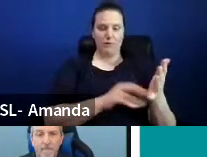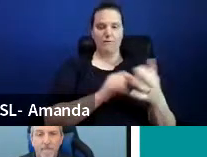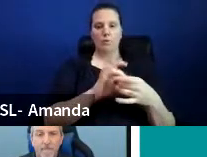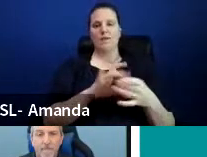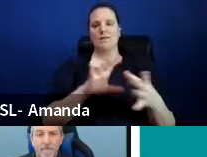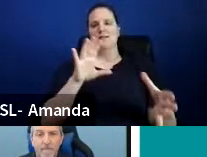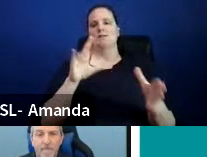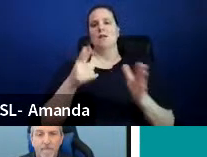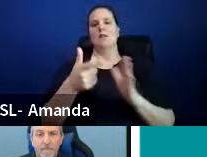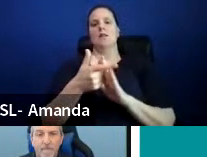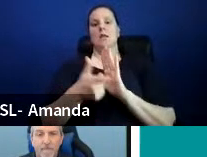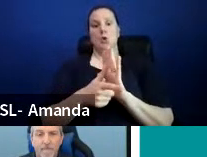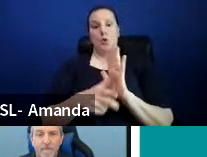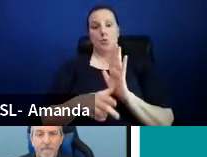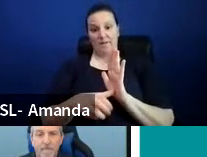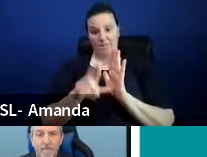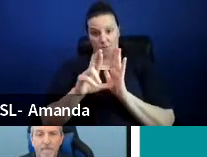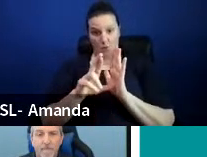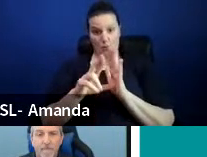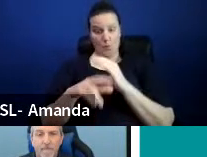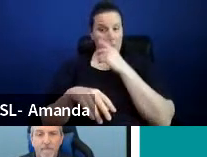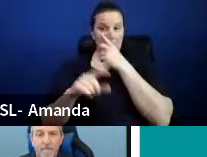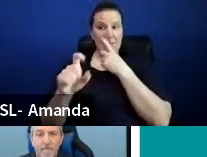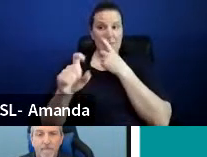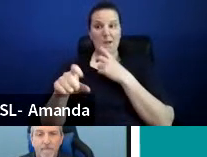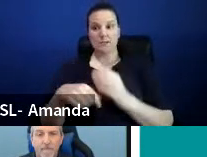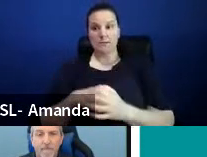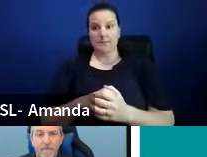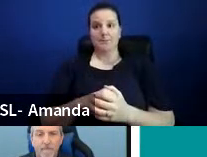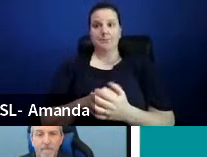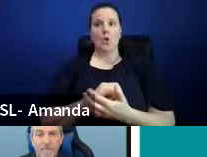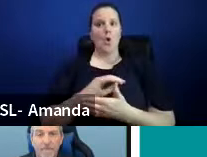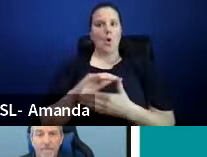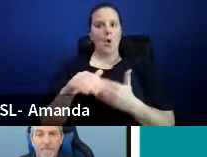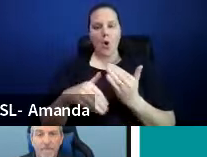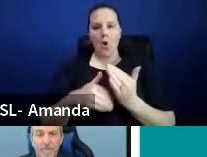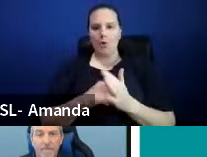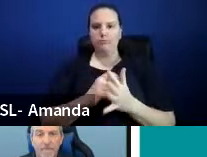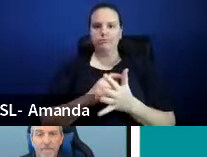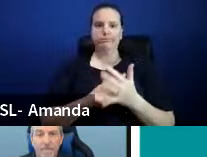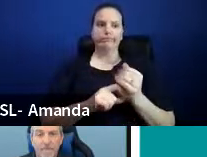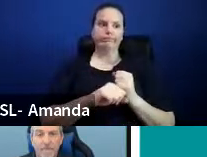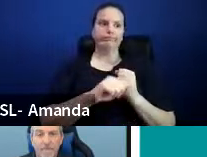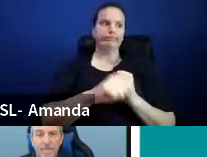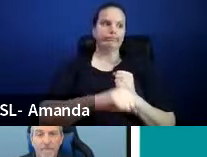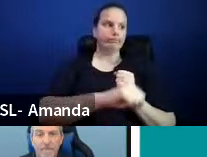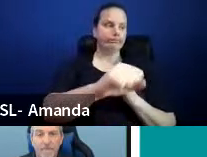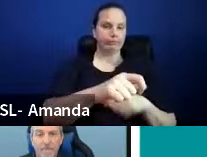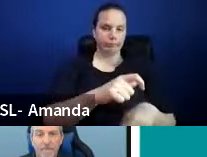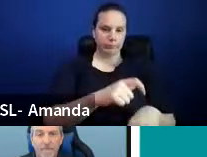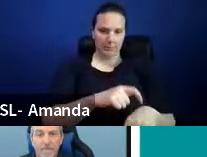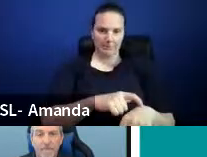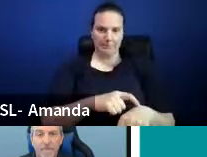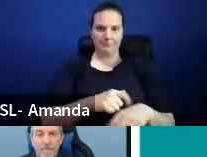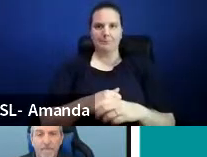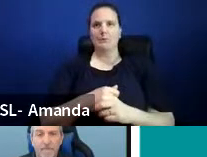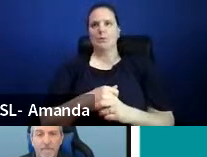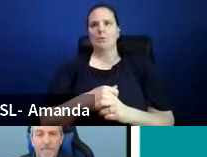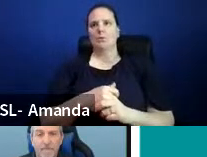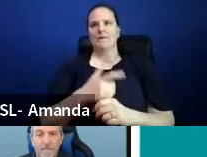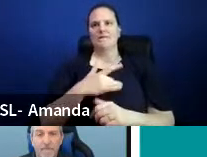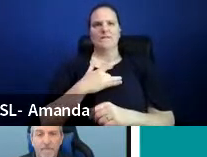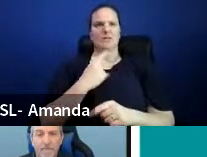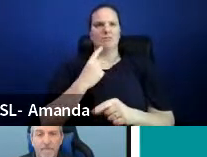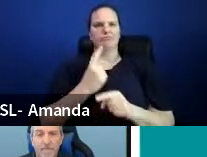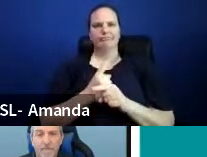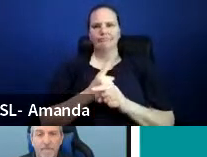a legal review. So all of those things do take time, but we feel that we are back on a